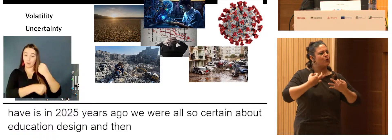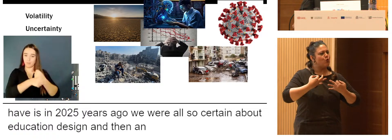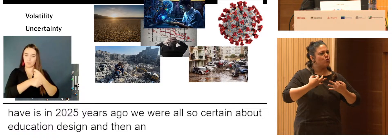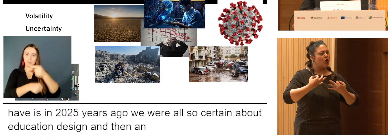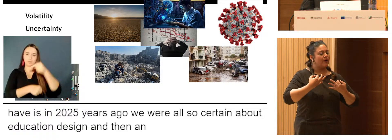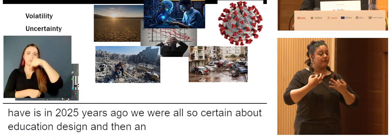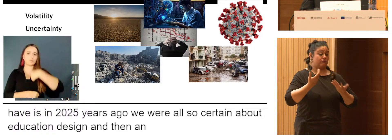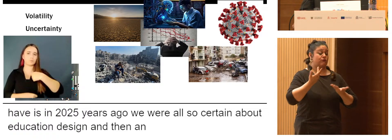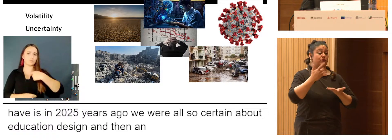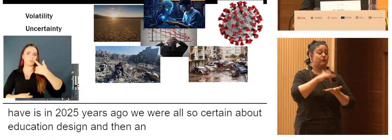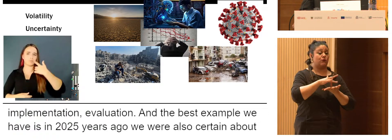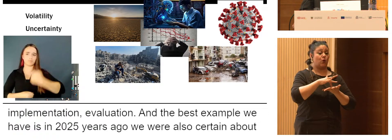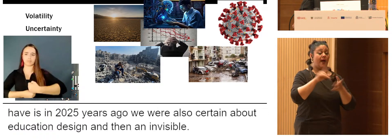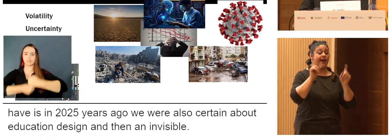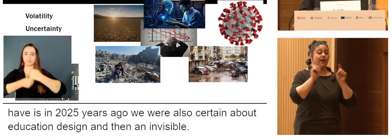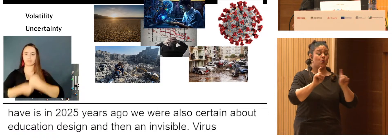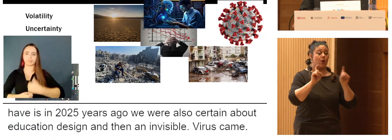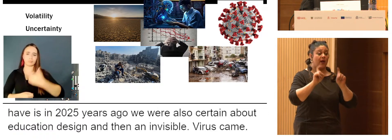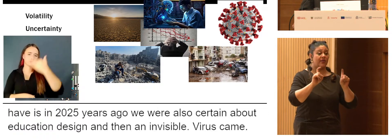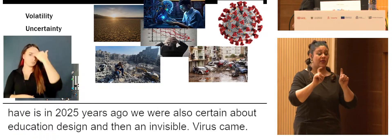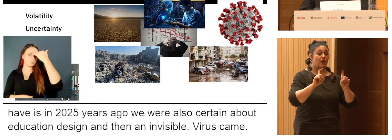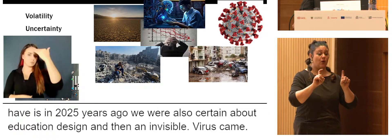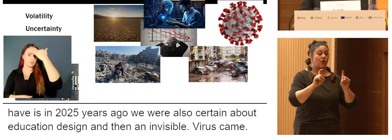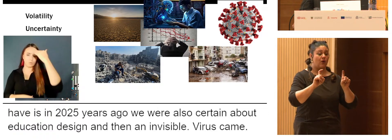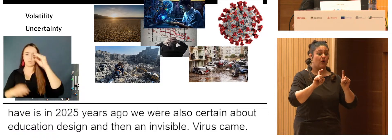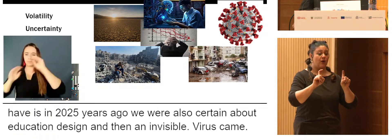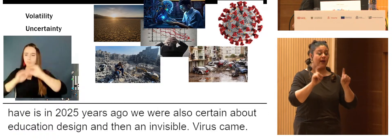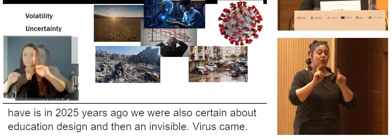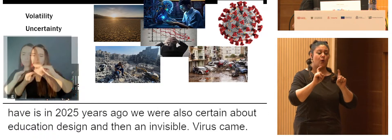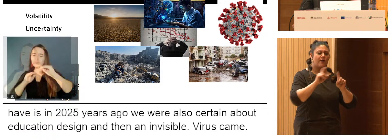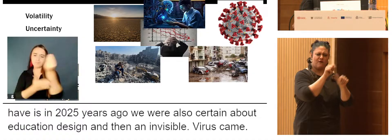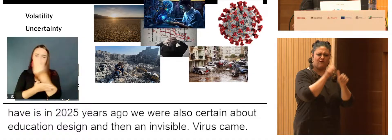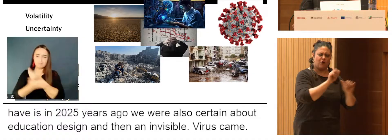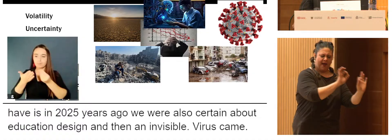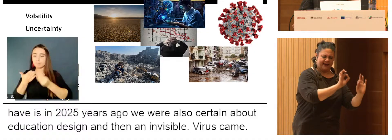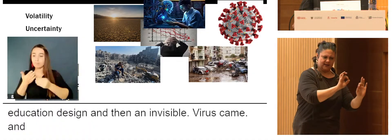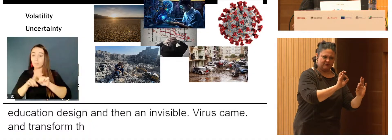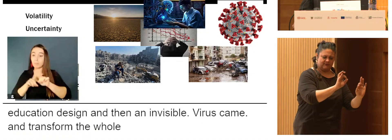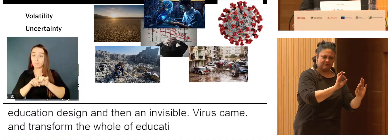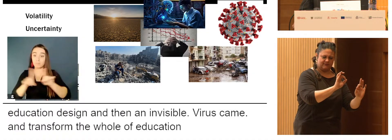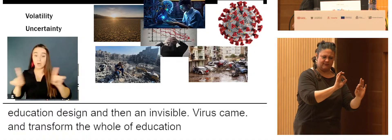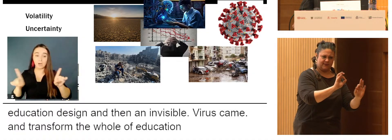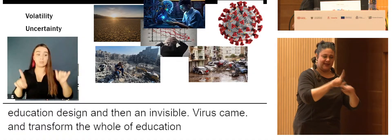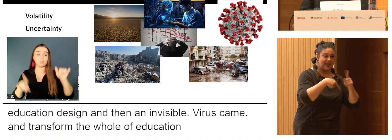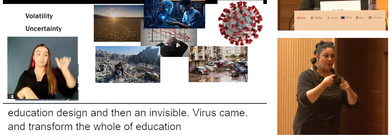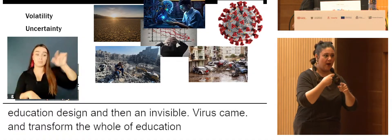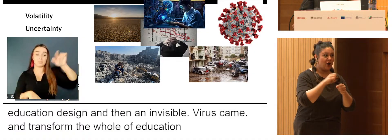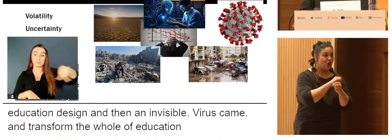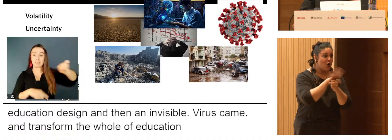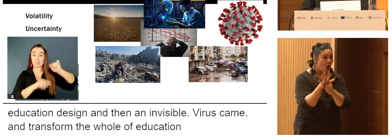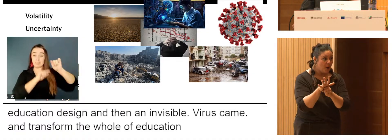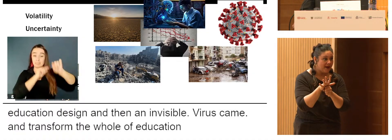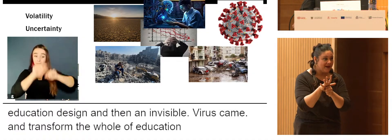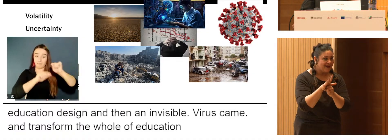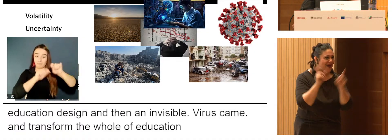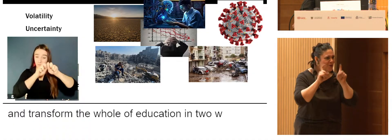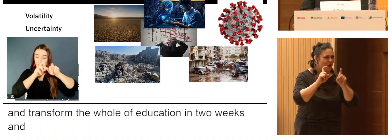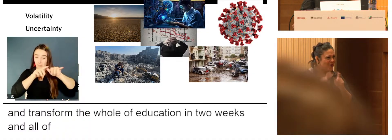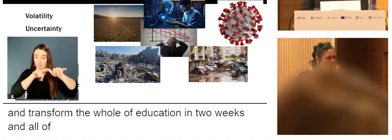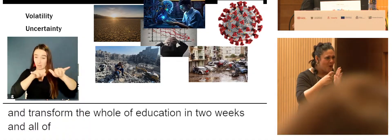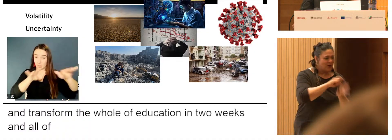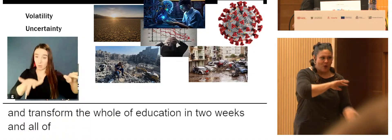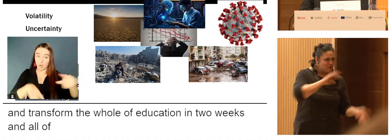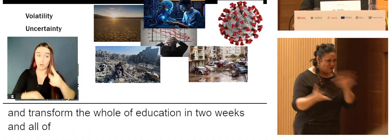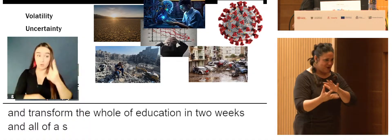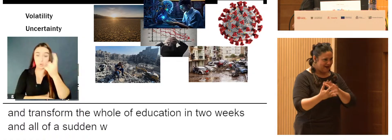invisible virus came and transformed the whole of education in 2 weeks. And all of a sudden, we